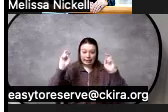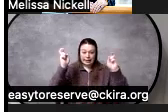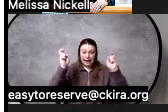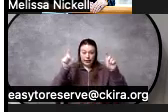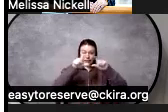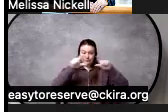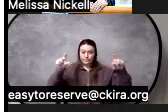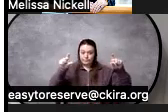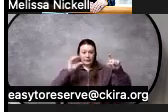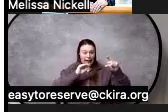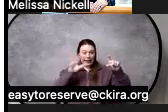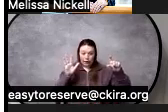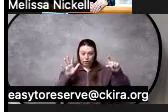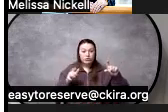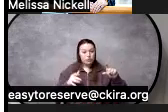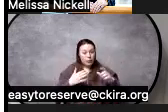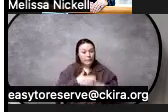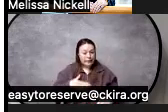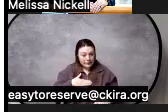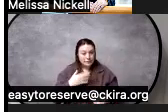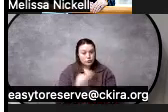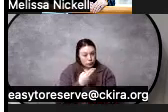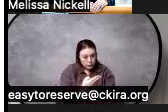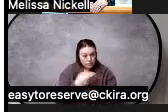I want you all to utilize these.